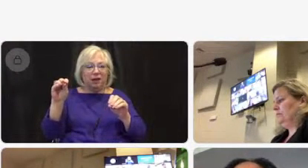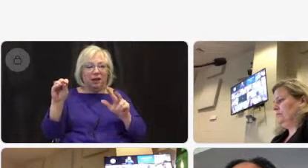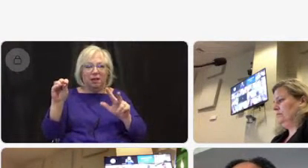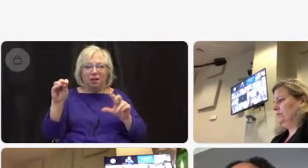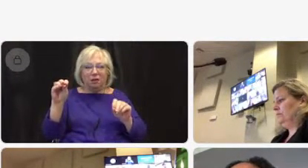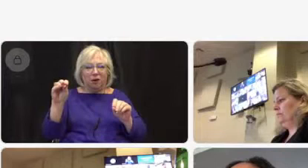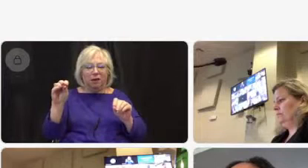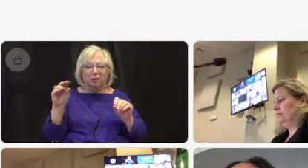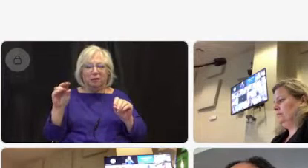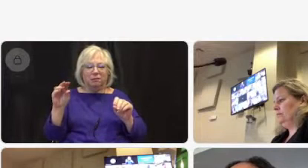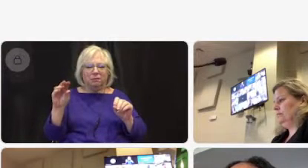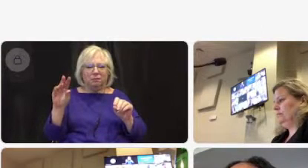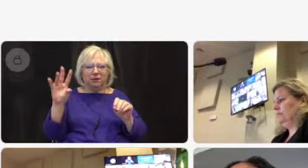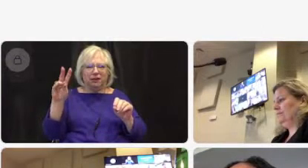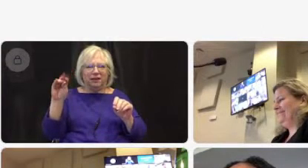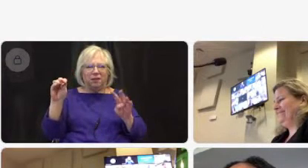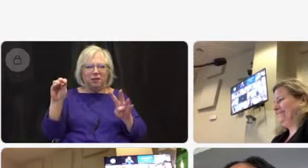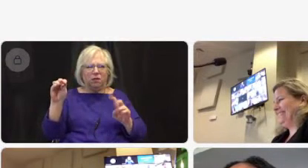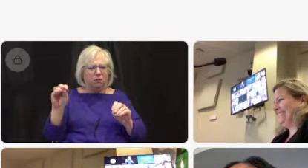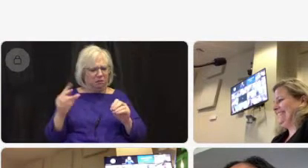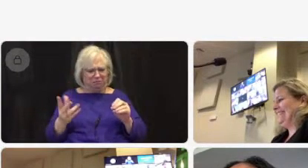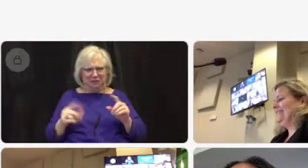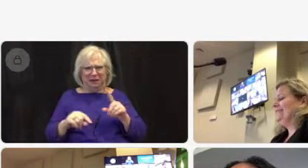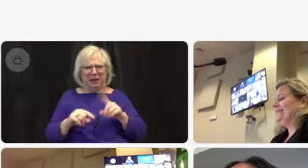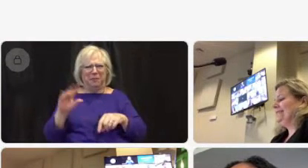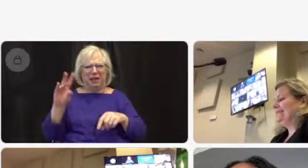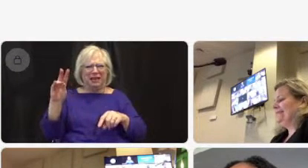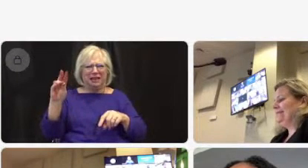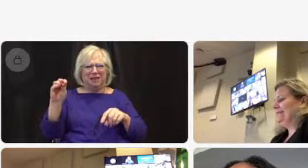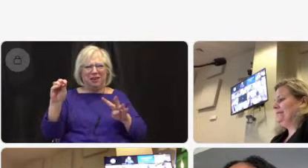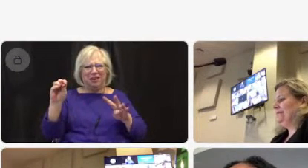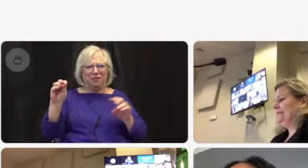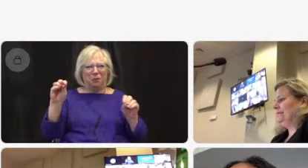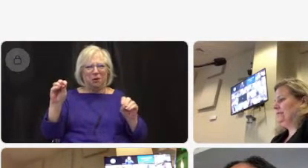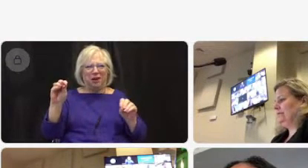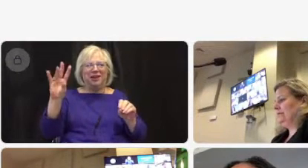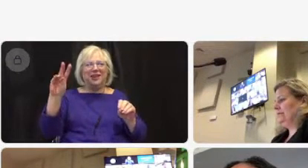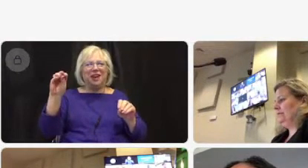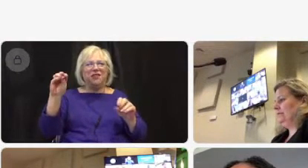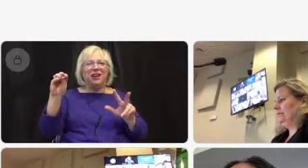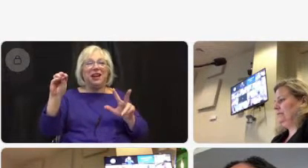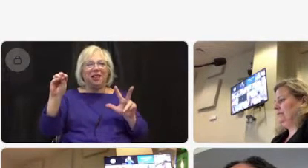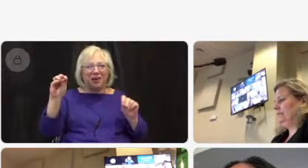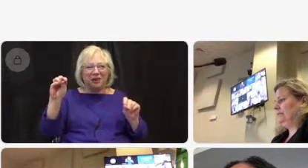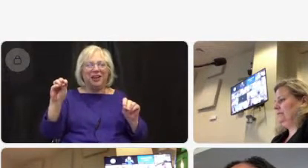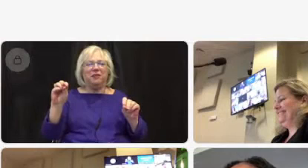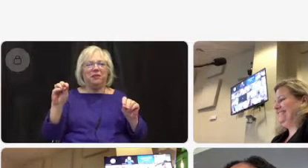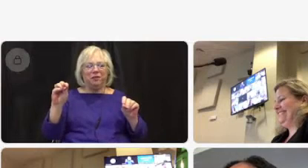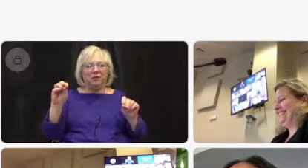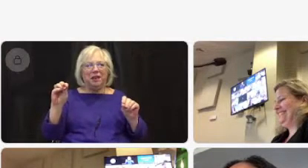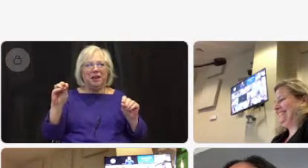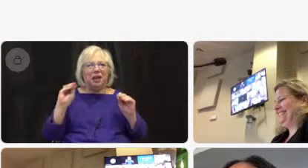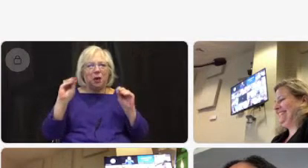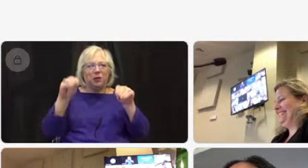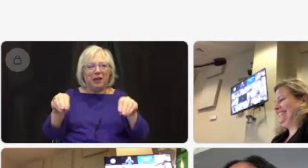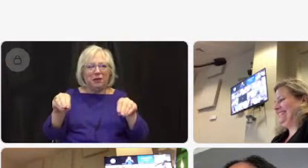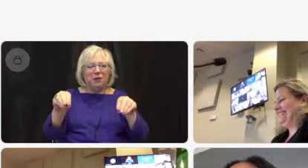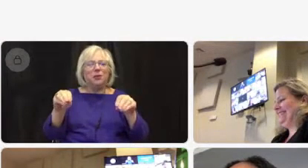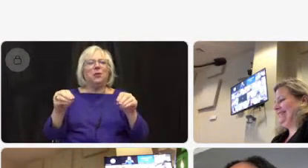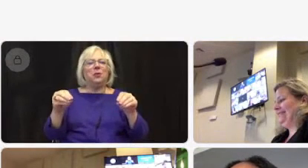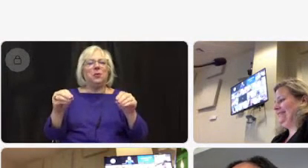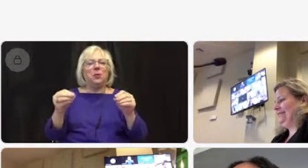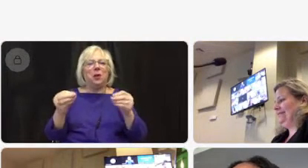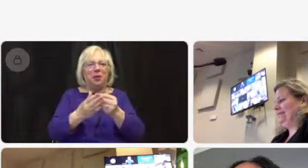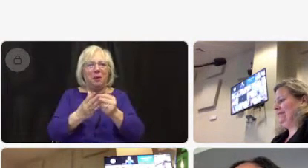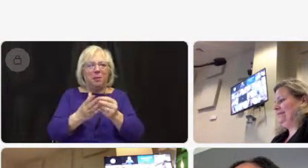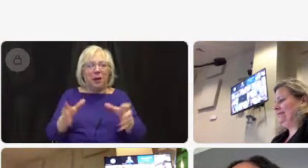70-40, or it can't be 70-40, 60-30 or 70-30, whichever one, 70-30. it goes into the pot of money, but